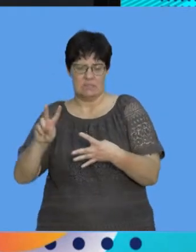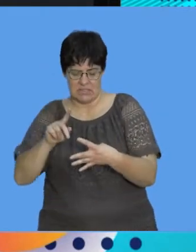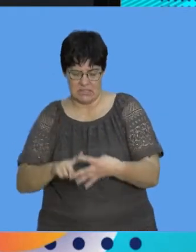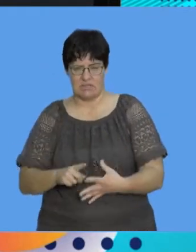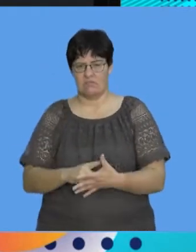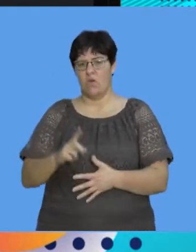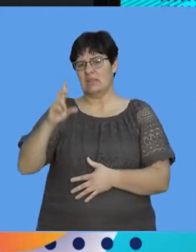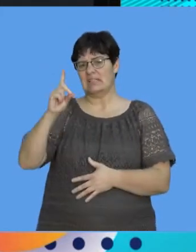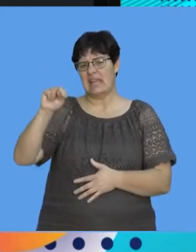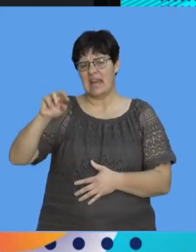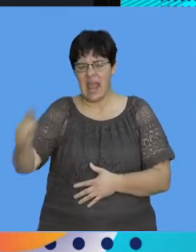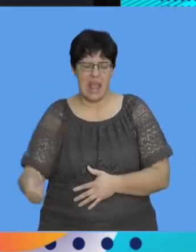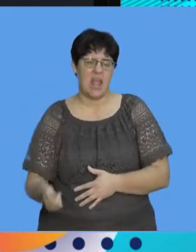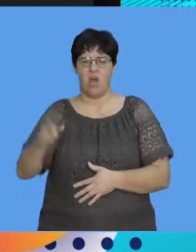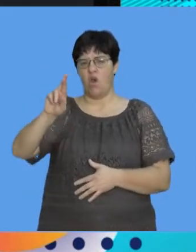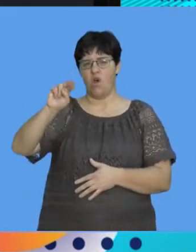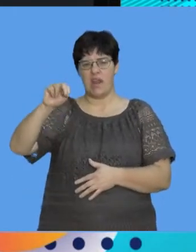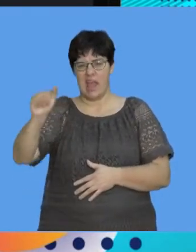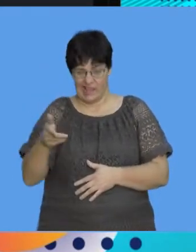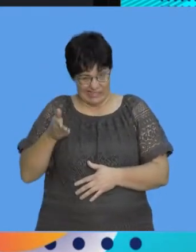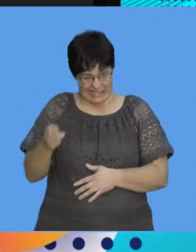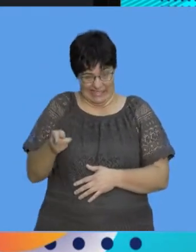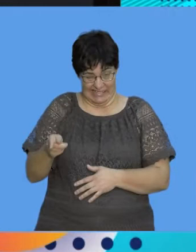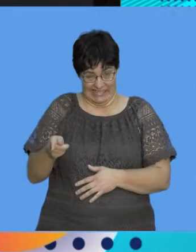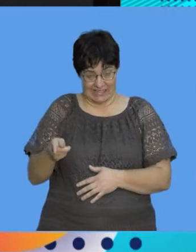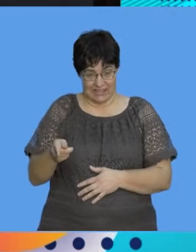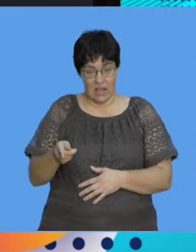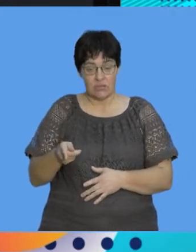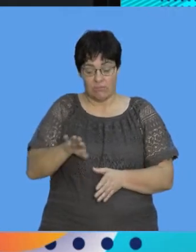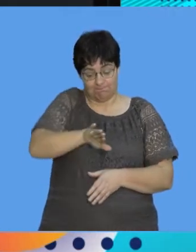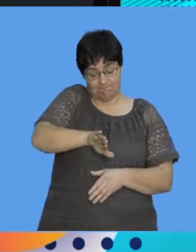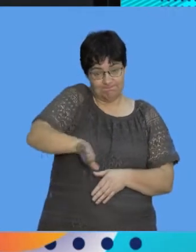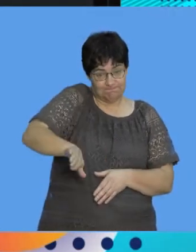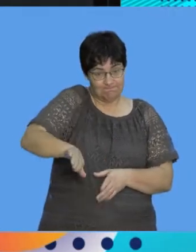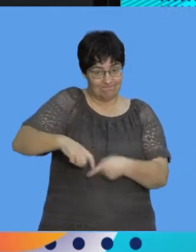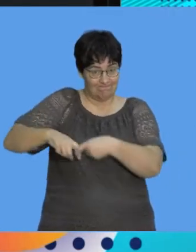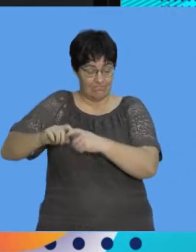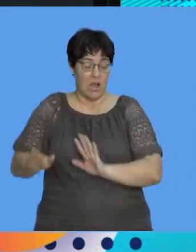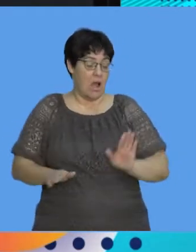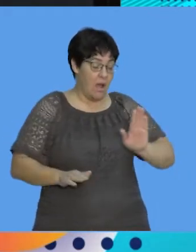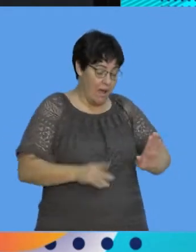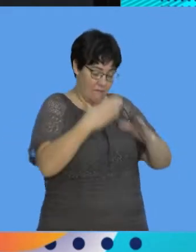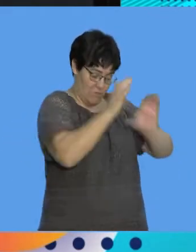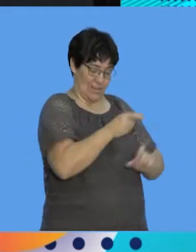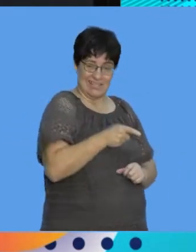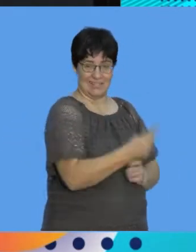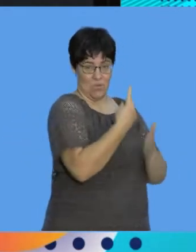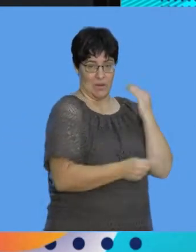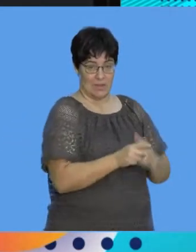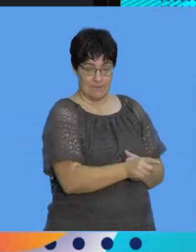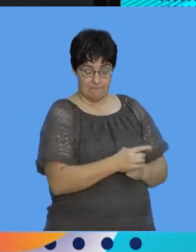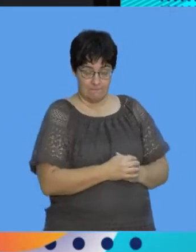and your RNA. So today we're just going to concentrate, all right, on the inorganic molecule. Now, the